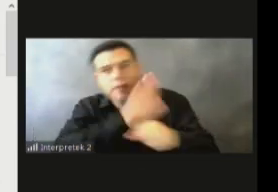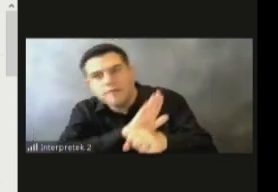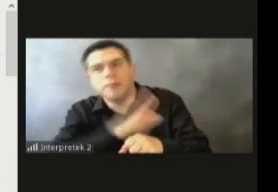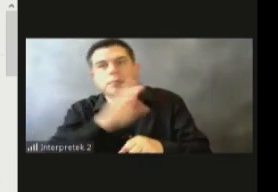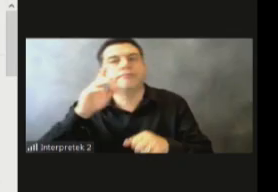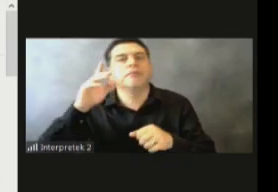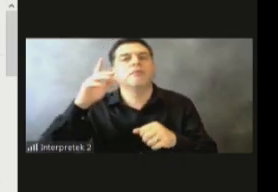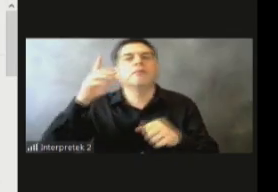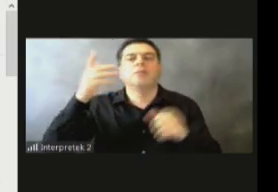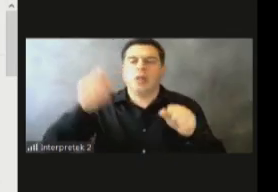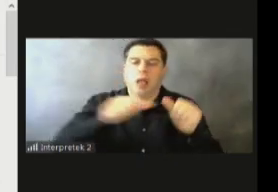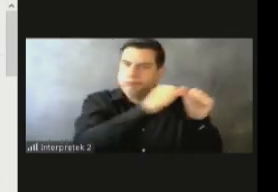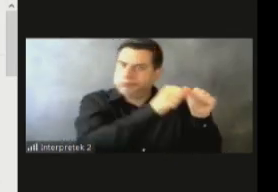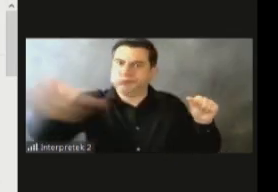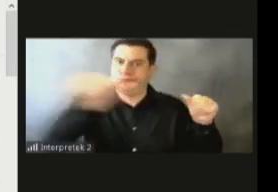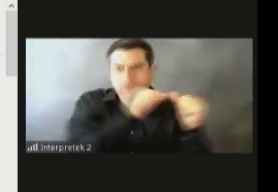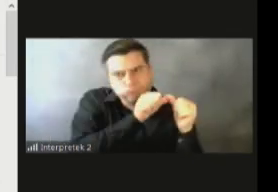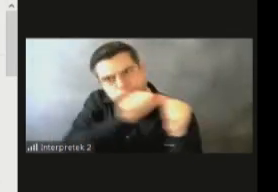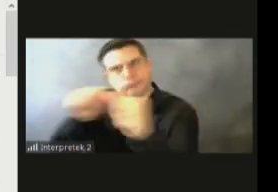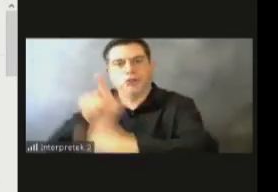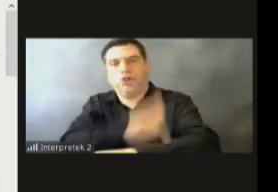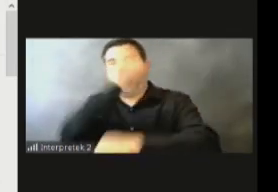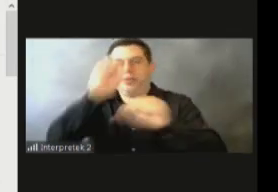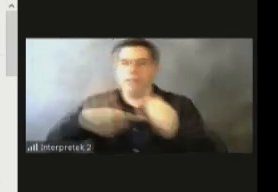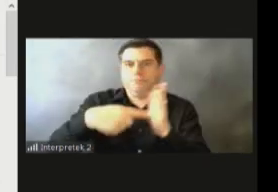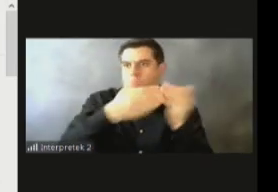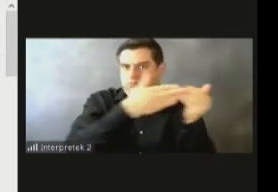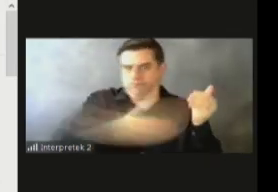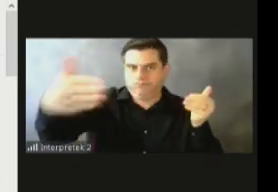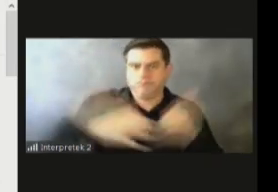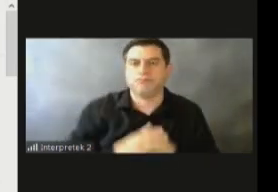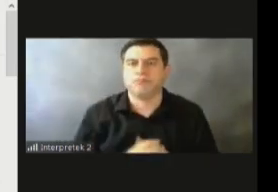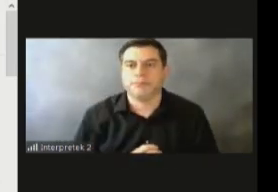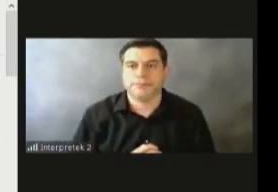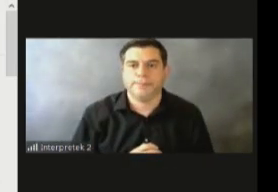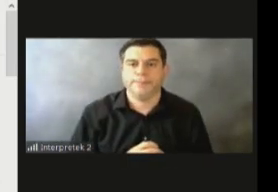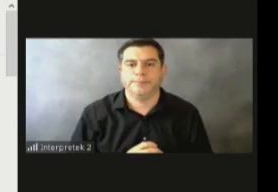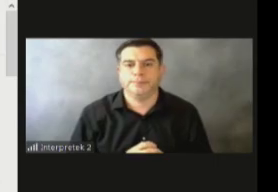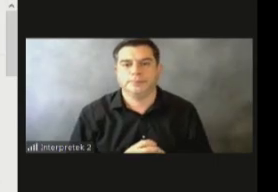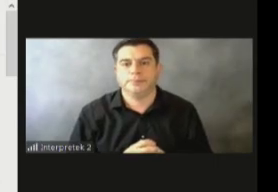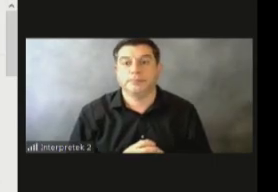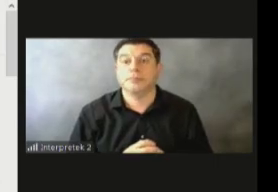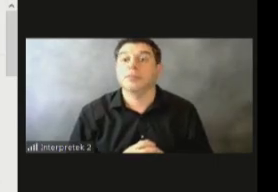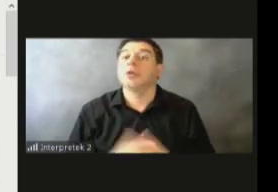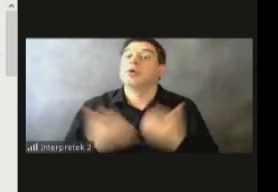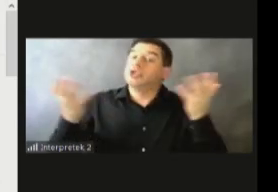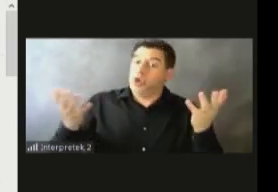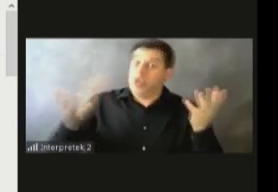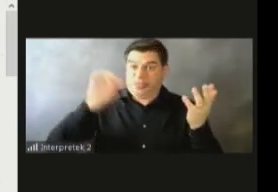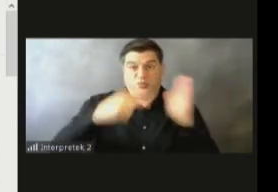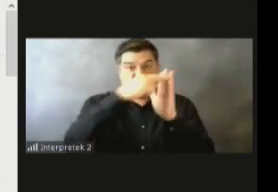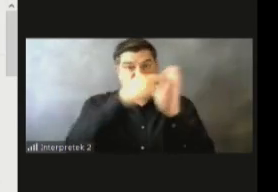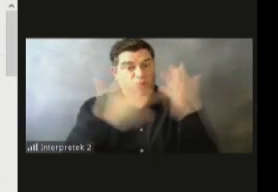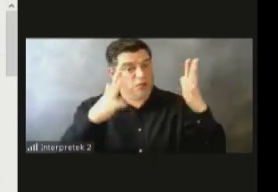So actions to date, updating, the regulations are already updated. For the rest